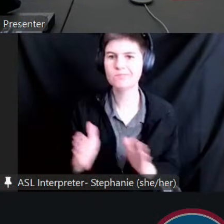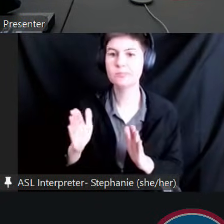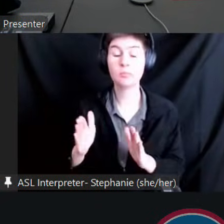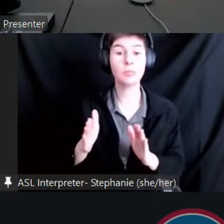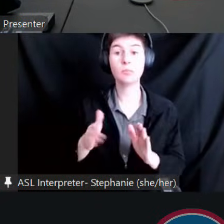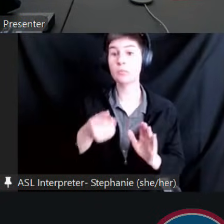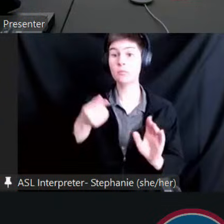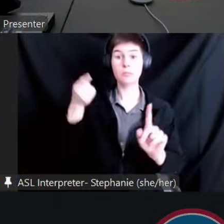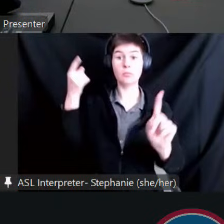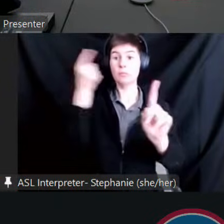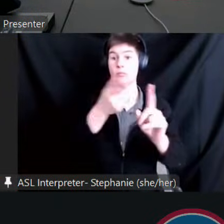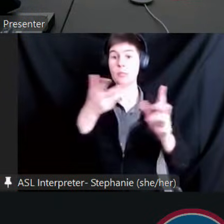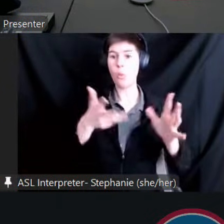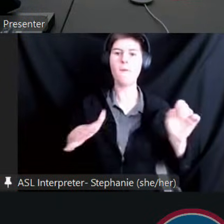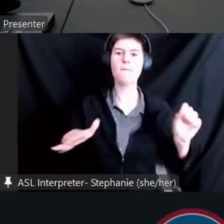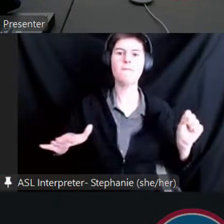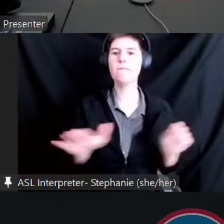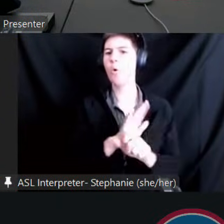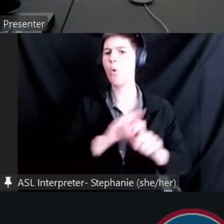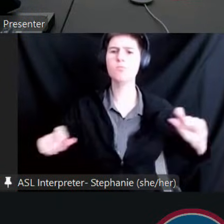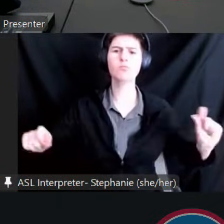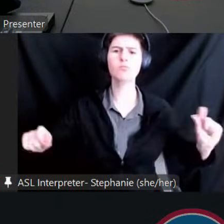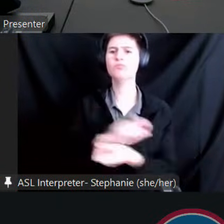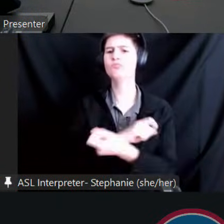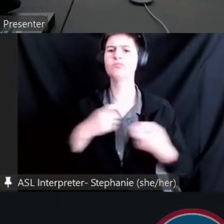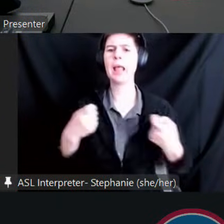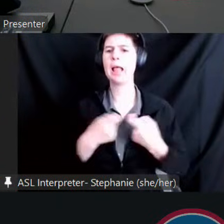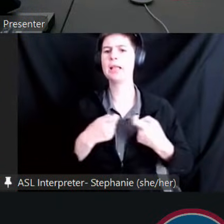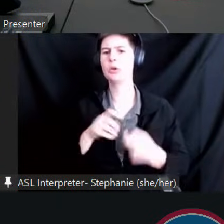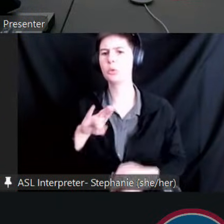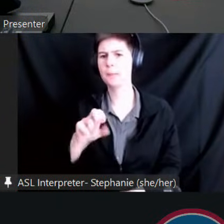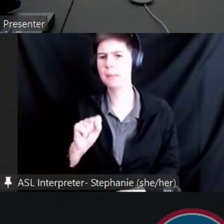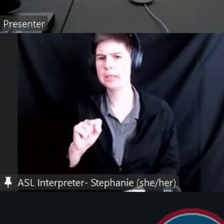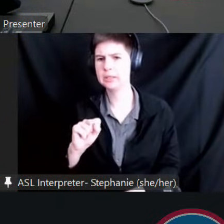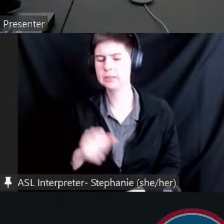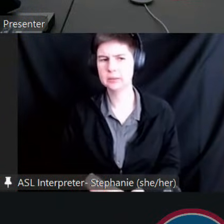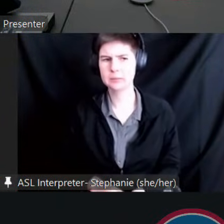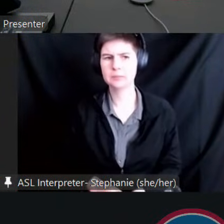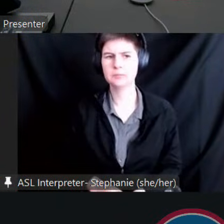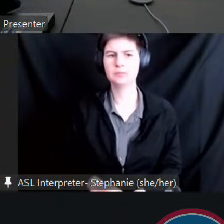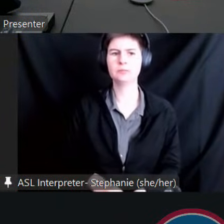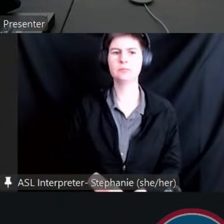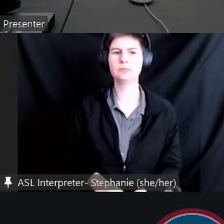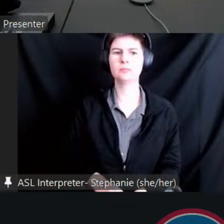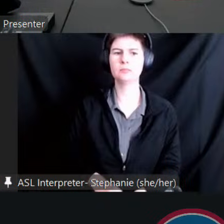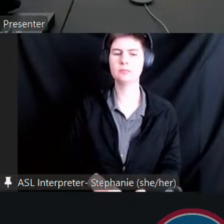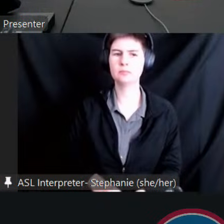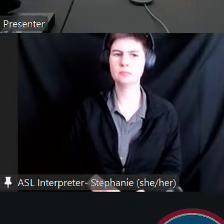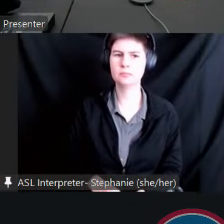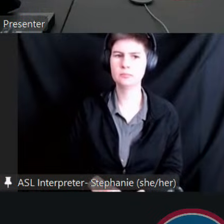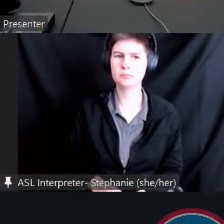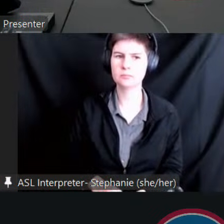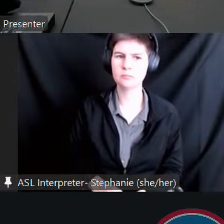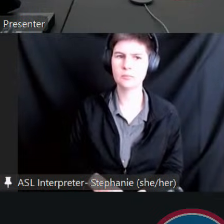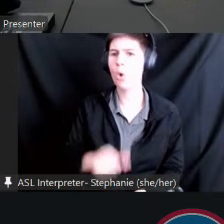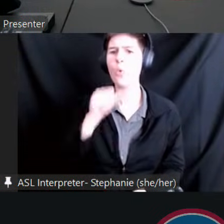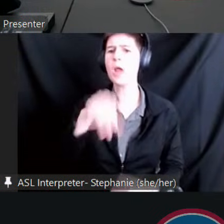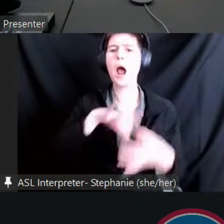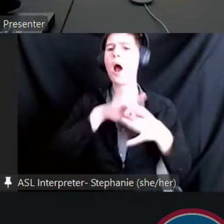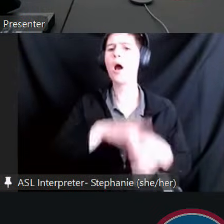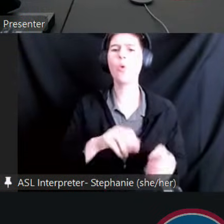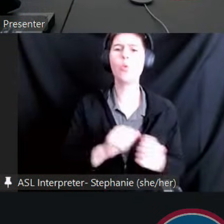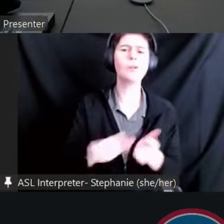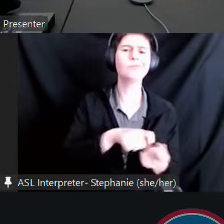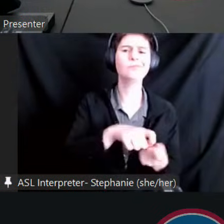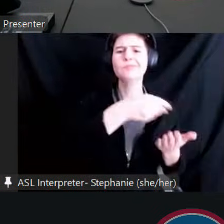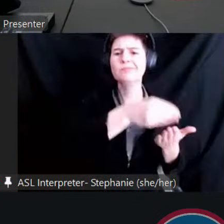electrification. And that's not tied to, you know, specific purchases or locations, but recognizes